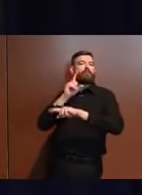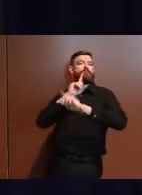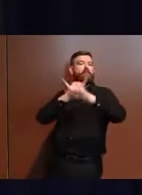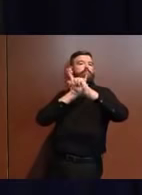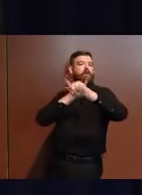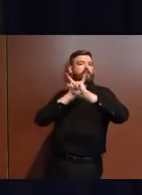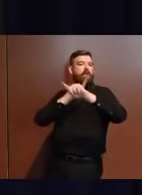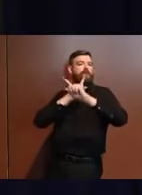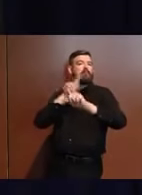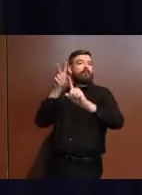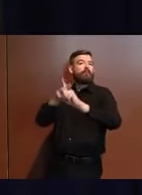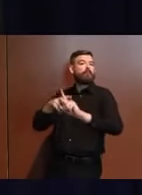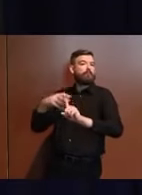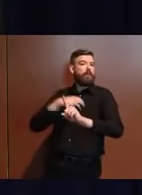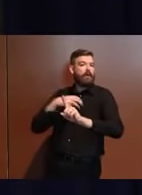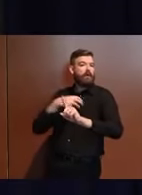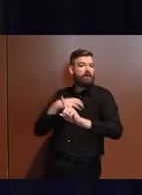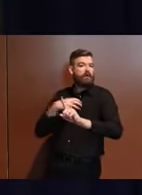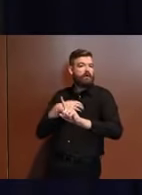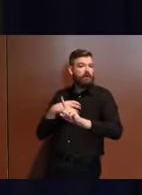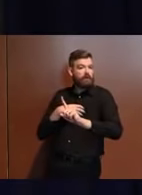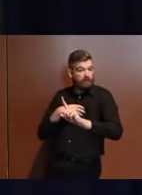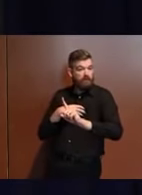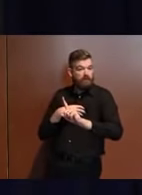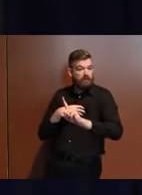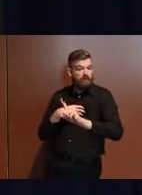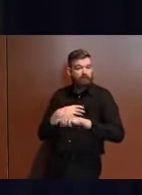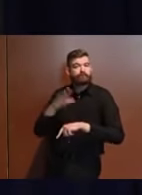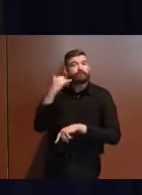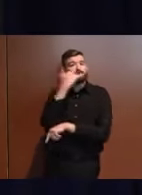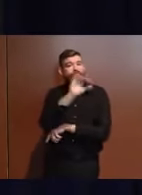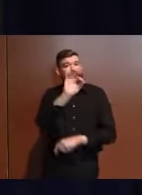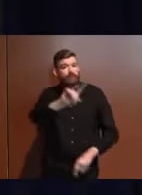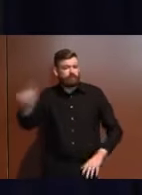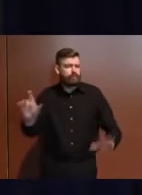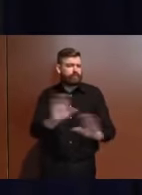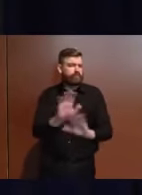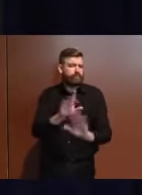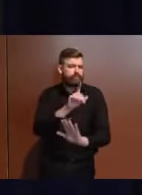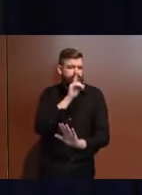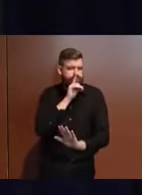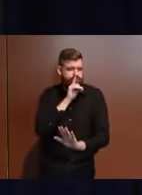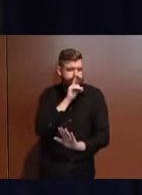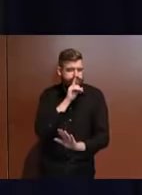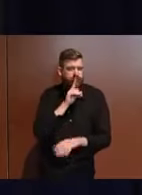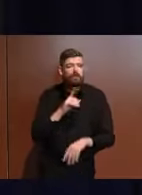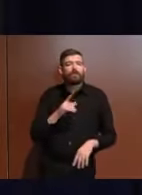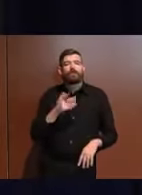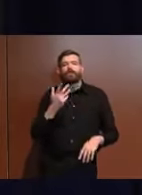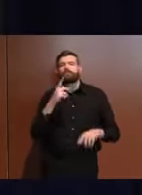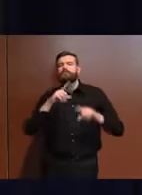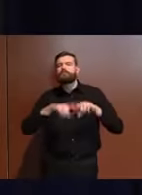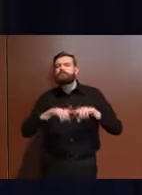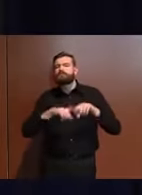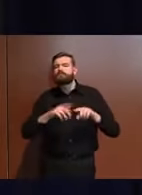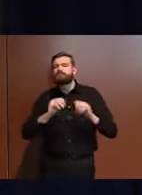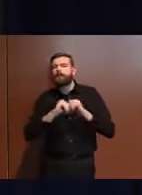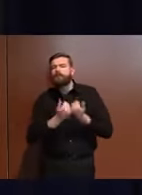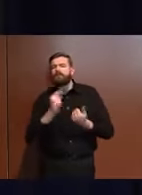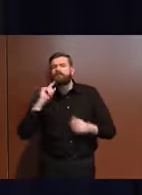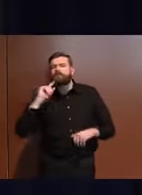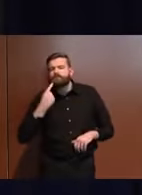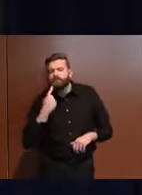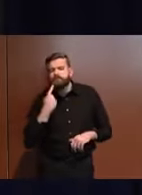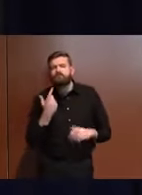is not a 911 dispatch center. So depending upon the nature of that, that would be either may require a law